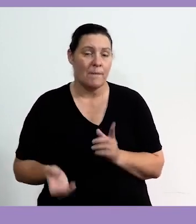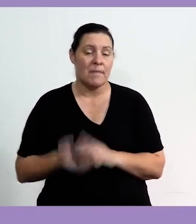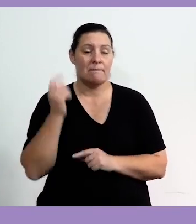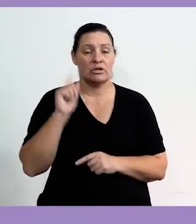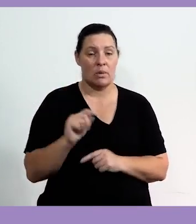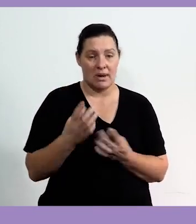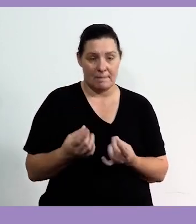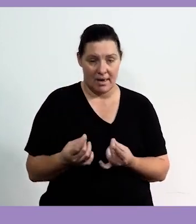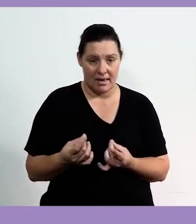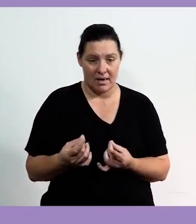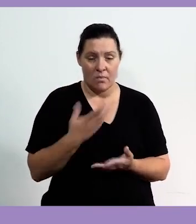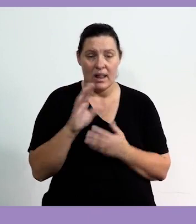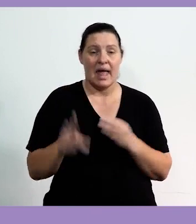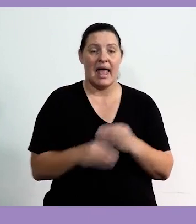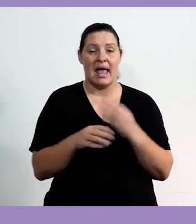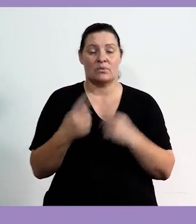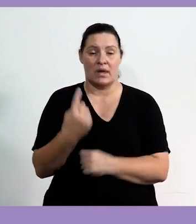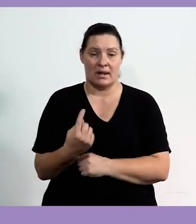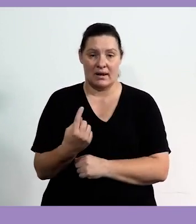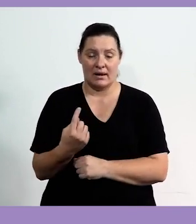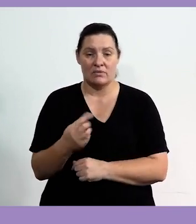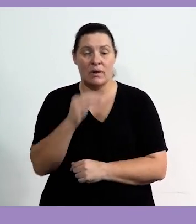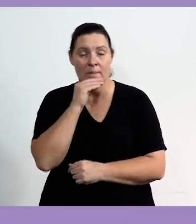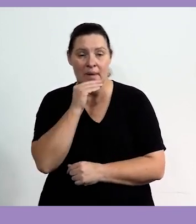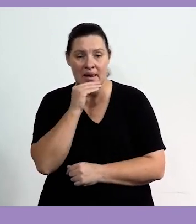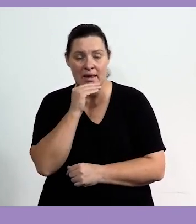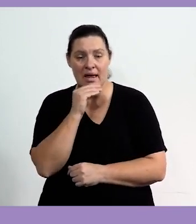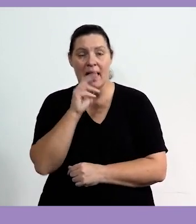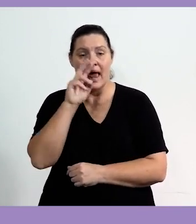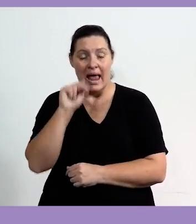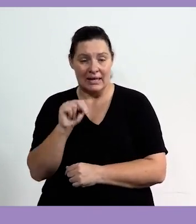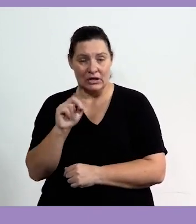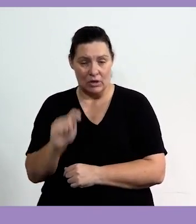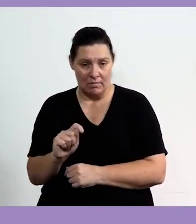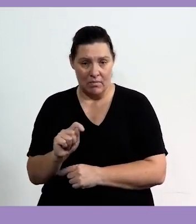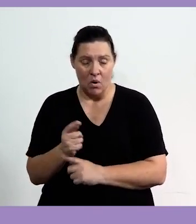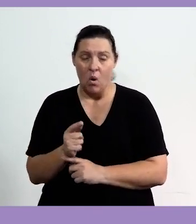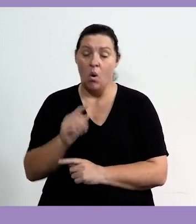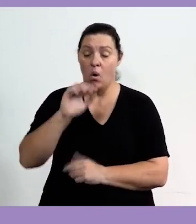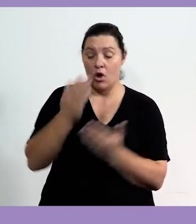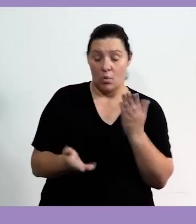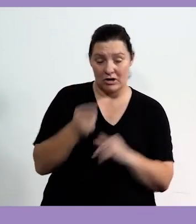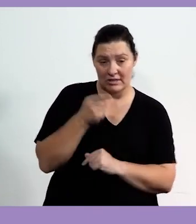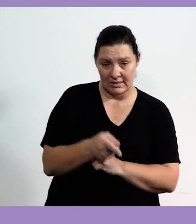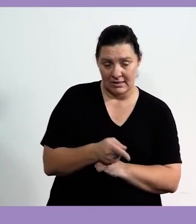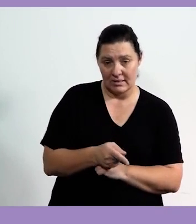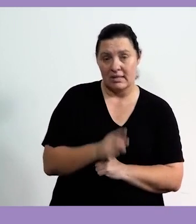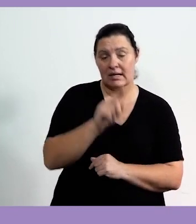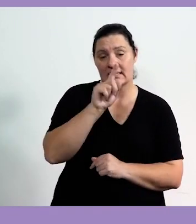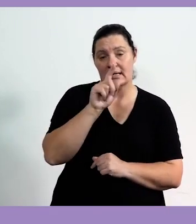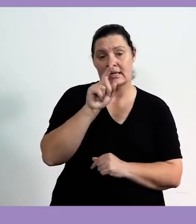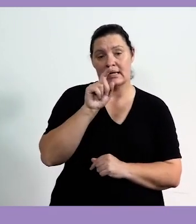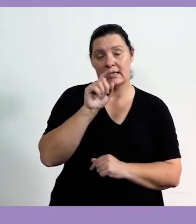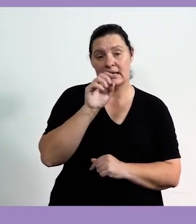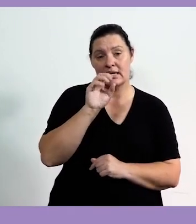get to the term number? We are just going to add 1. So it means that my nth term there, or my algebraic equation,